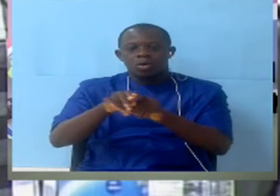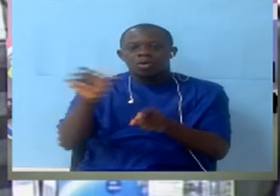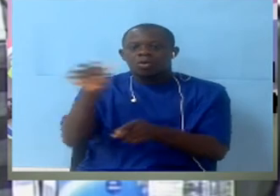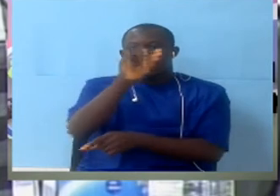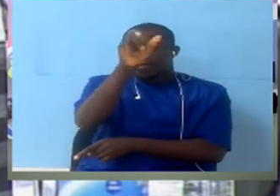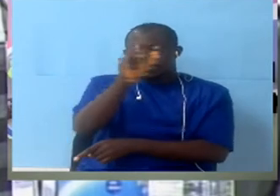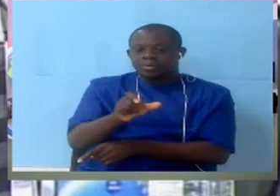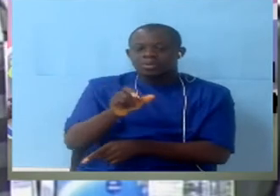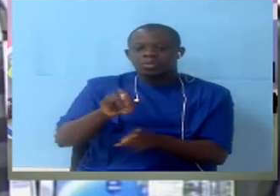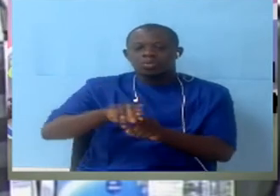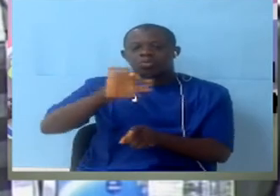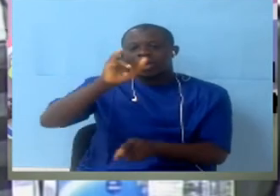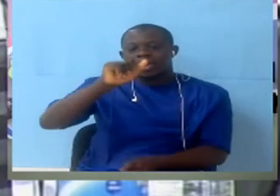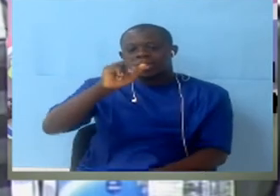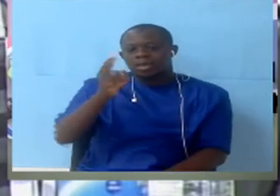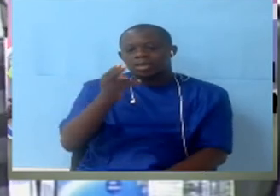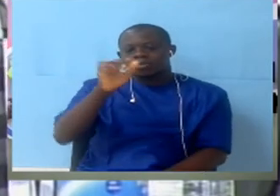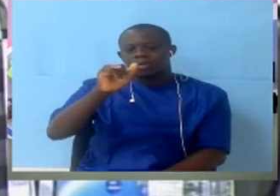Yaya Jata.